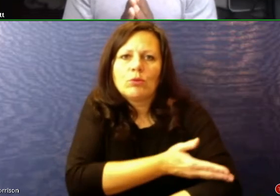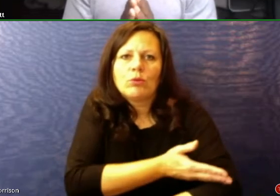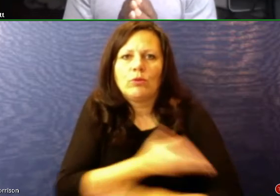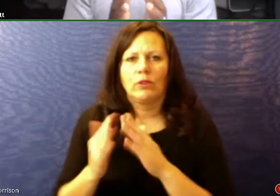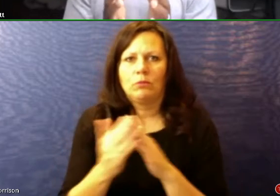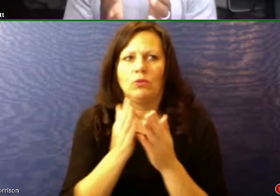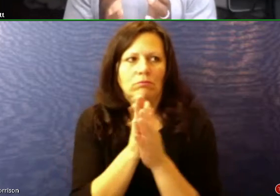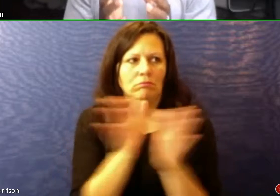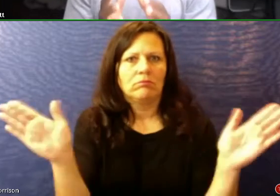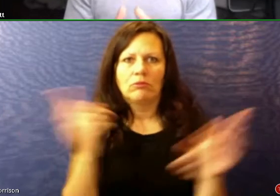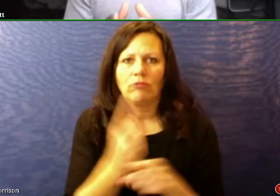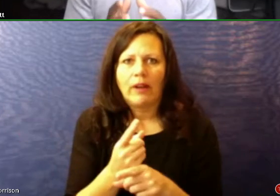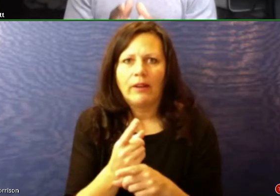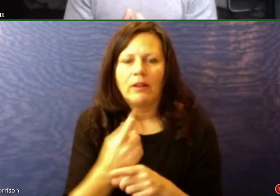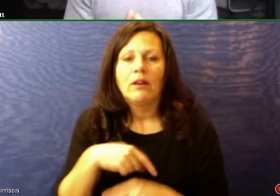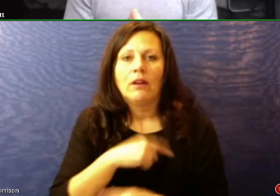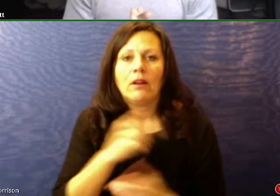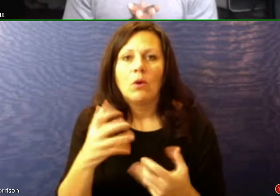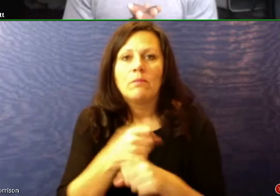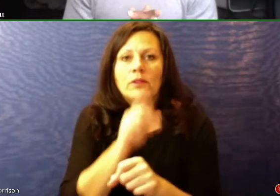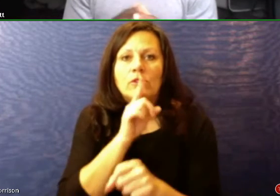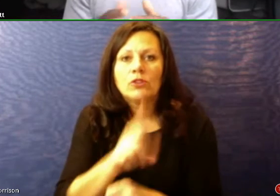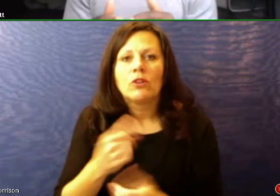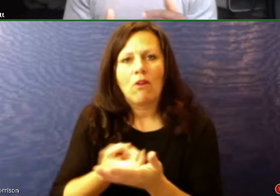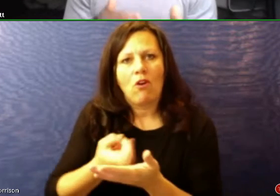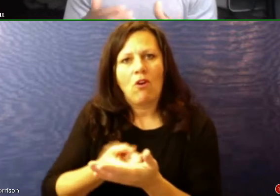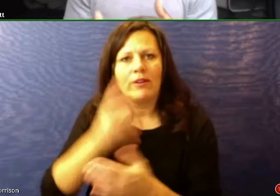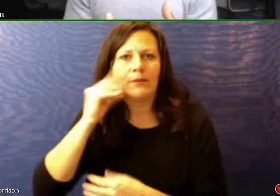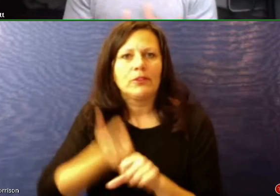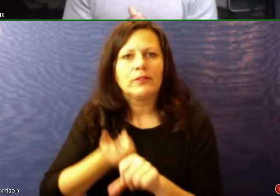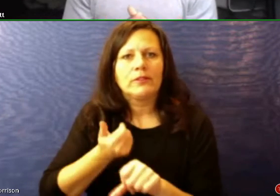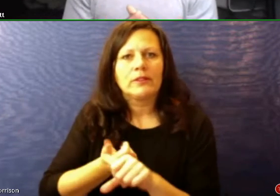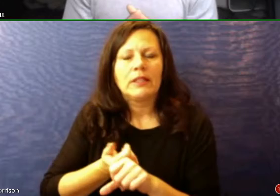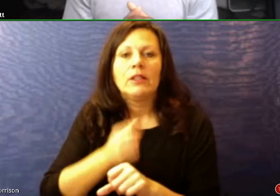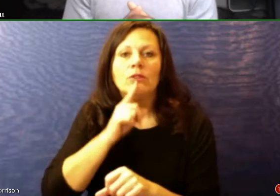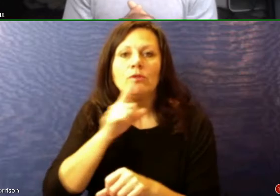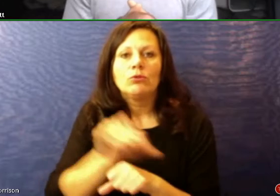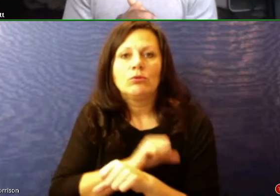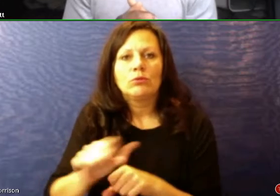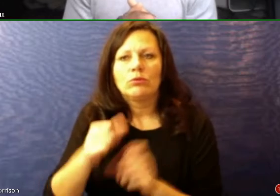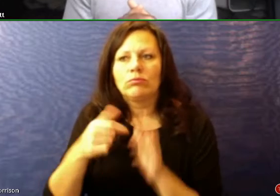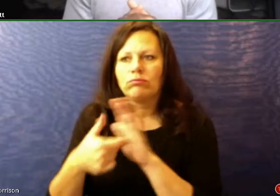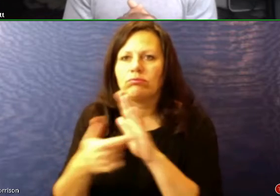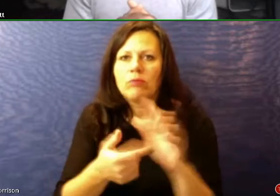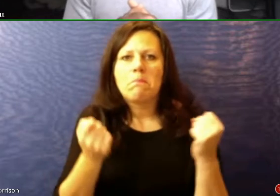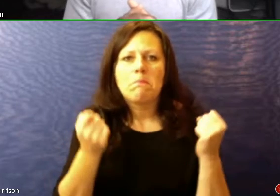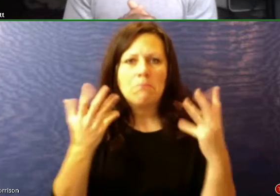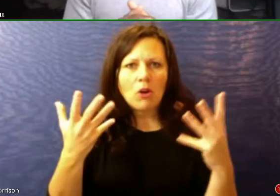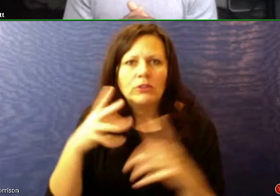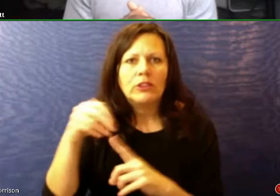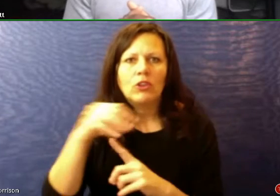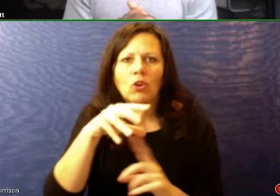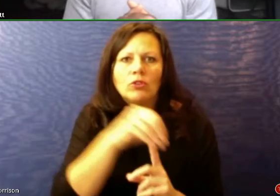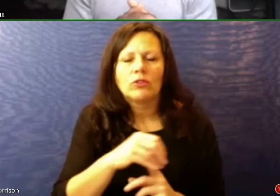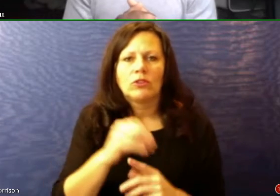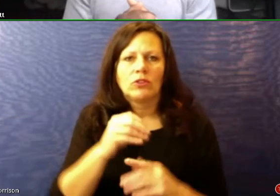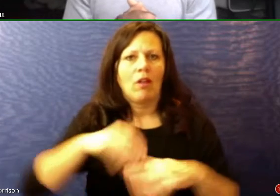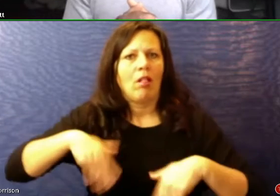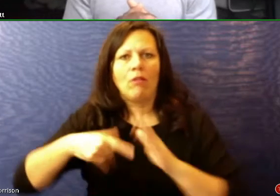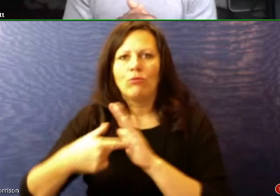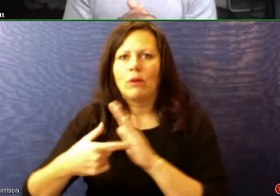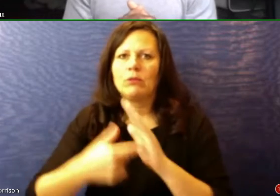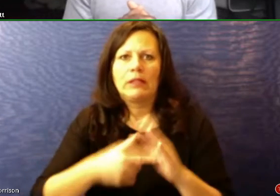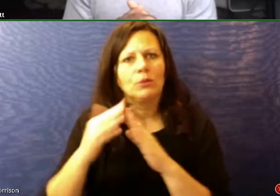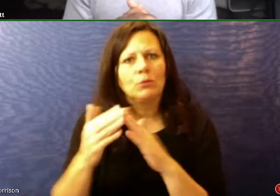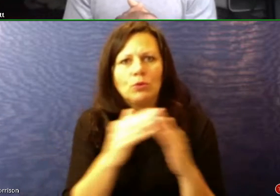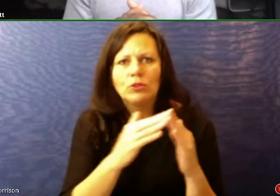community, right? We want to make sure that hockey experience truly represents multicultural, underrepresented communities